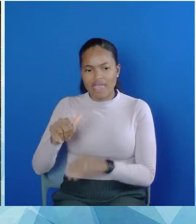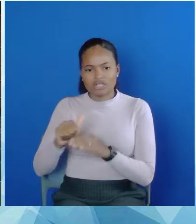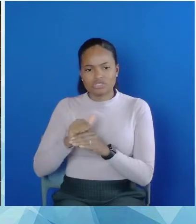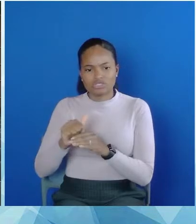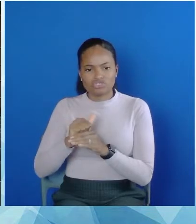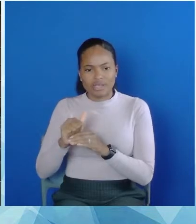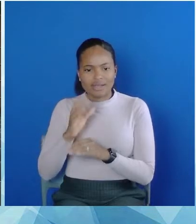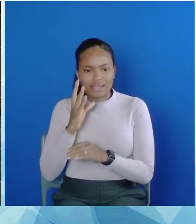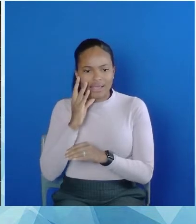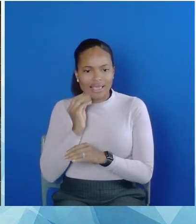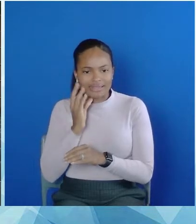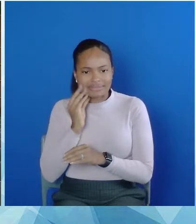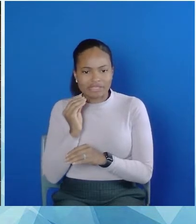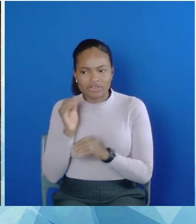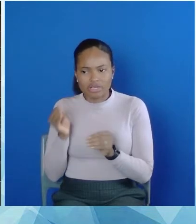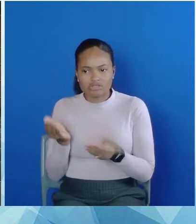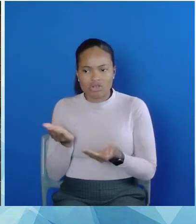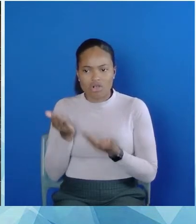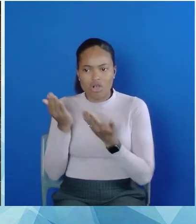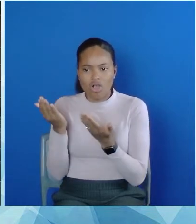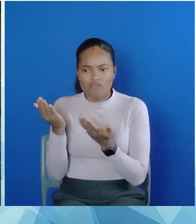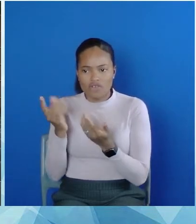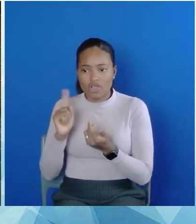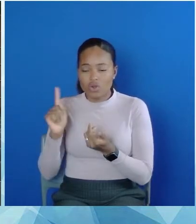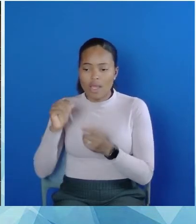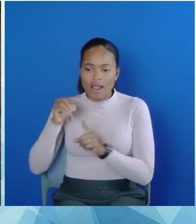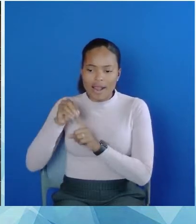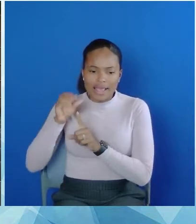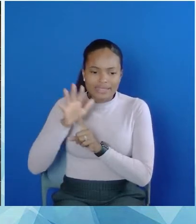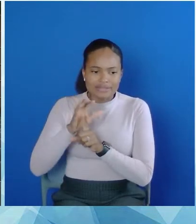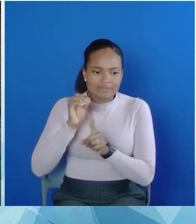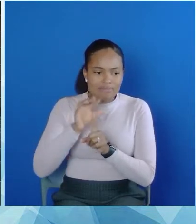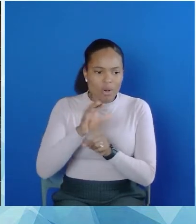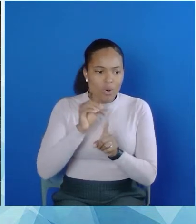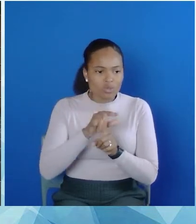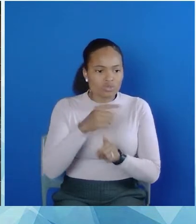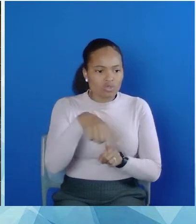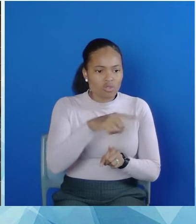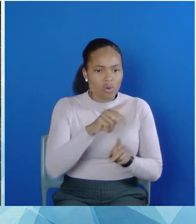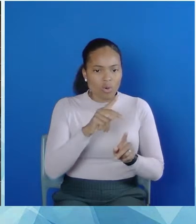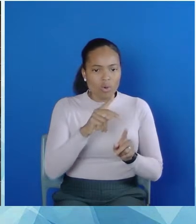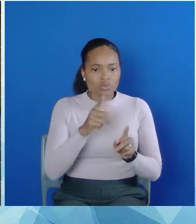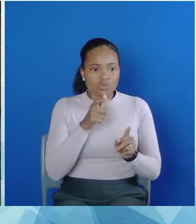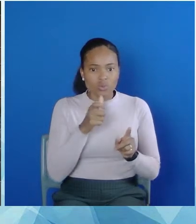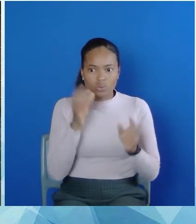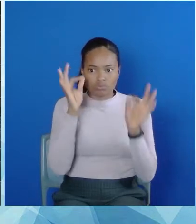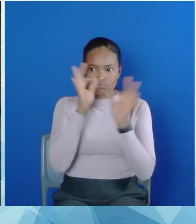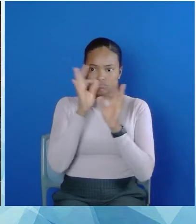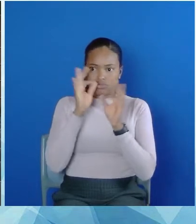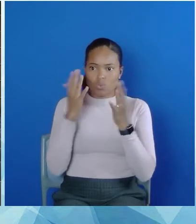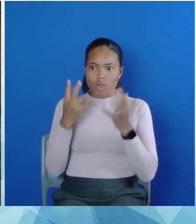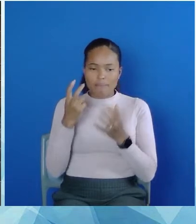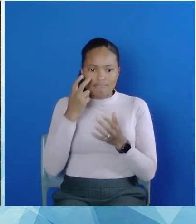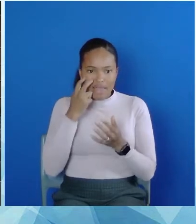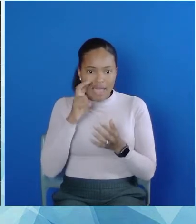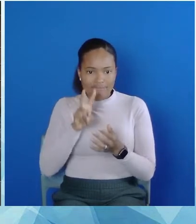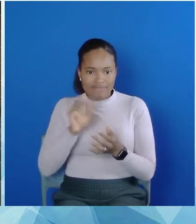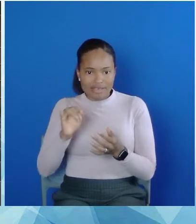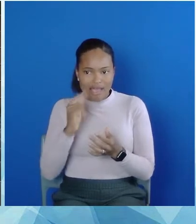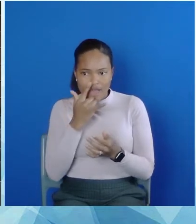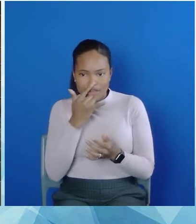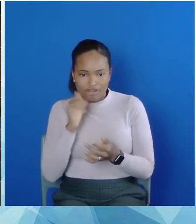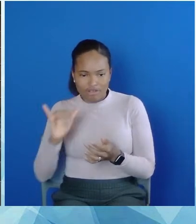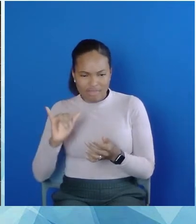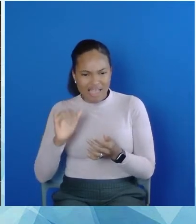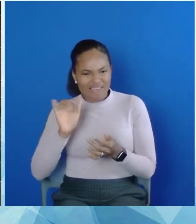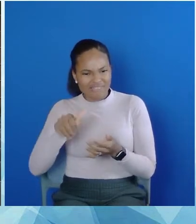that are offered where they expose individuals to what it feels like to be blind or visually impaired. That I think would help to educate board members and make